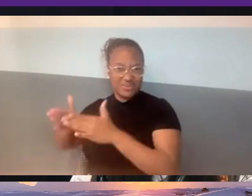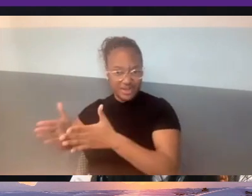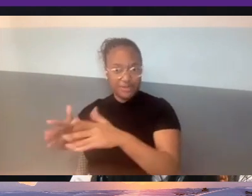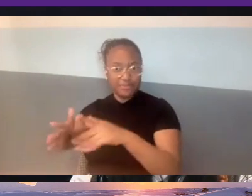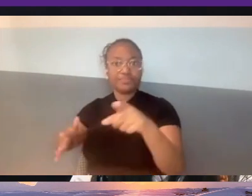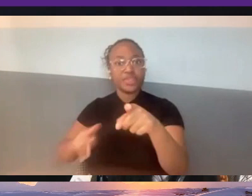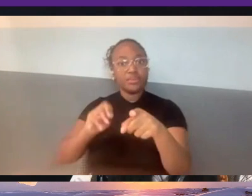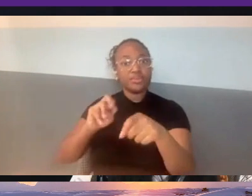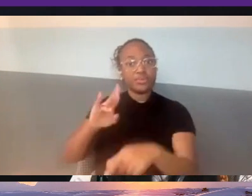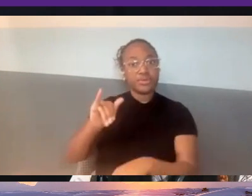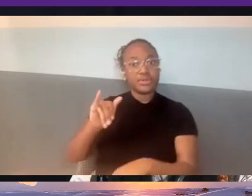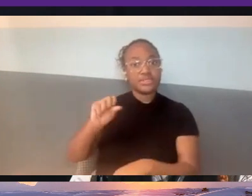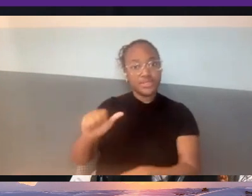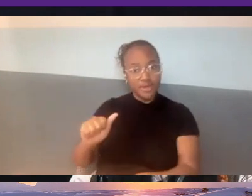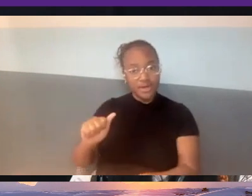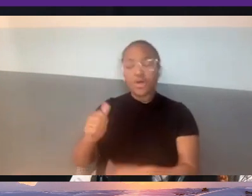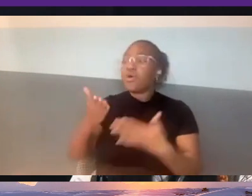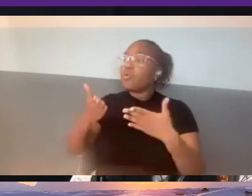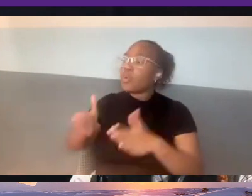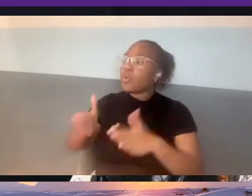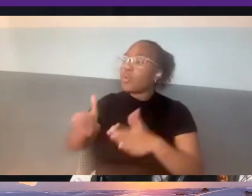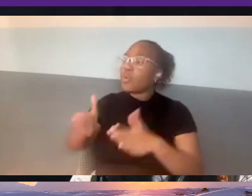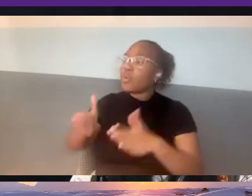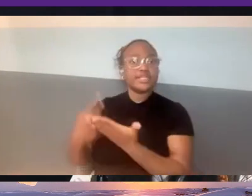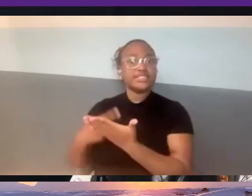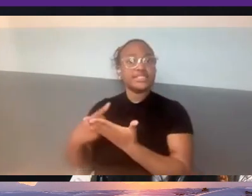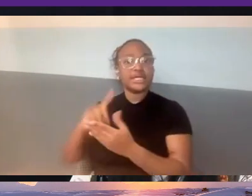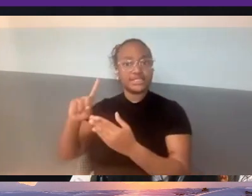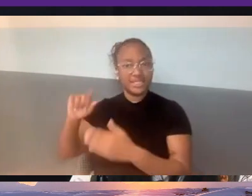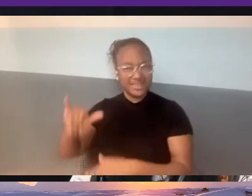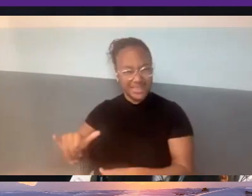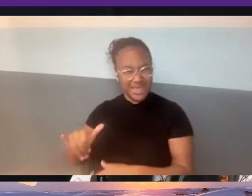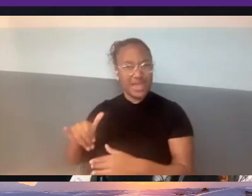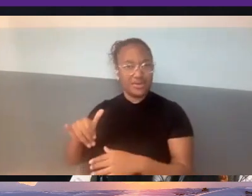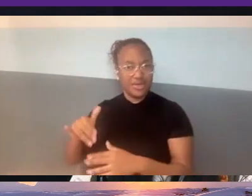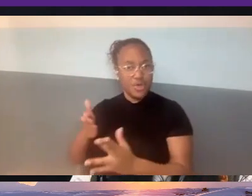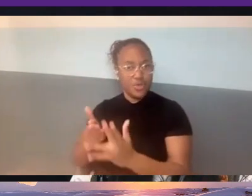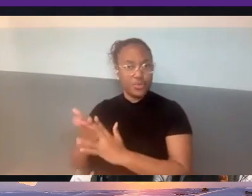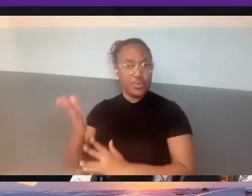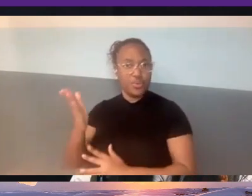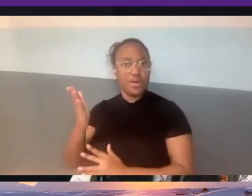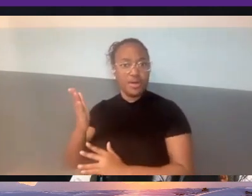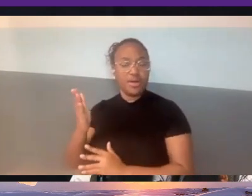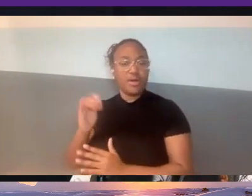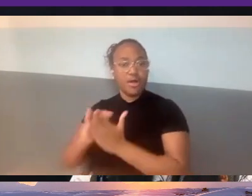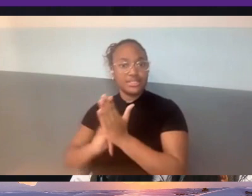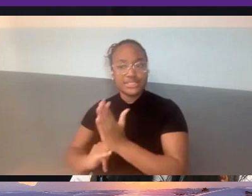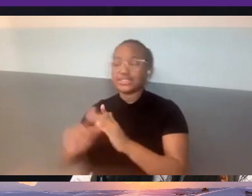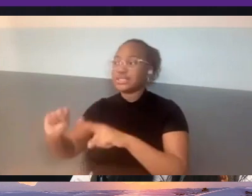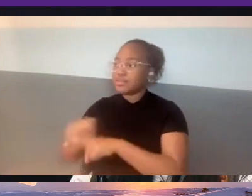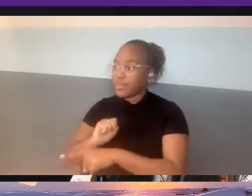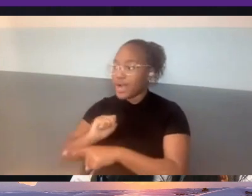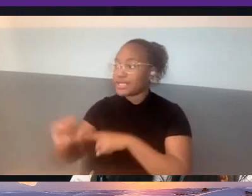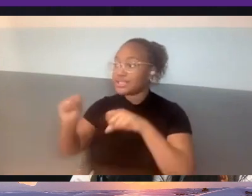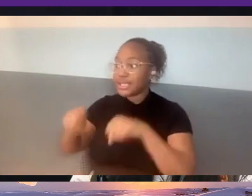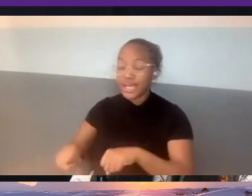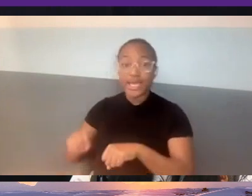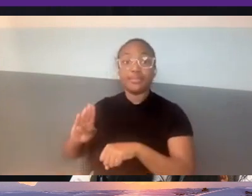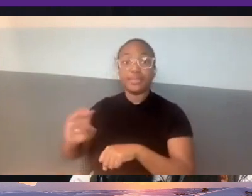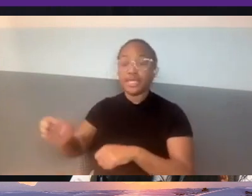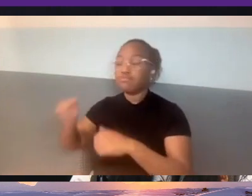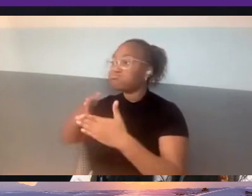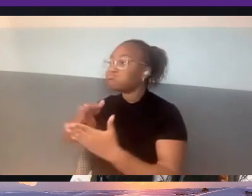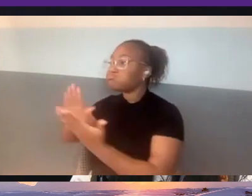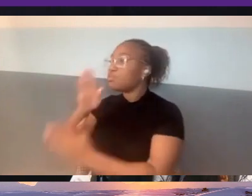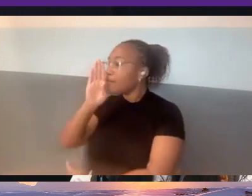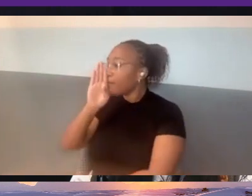practice is phenomenal. And it can be in the face of the university and confront it at the same time, but also be a space of connection